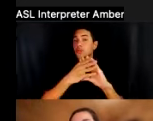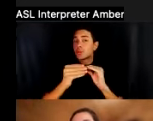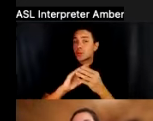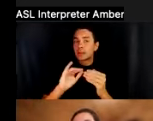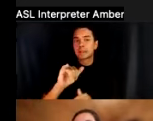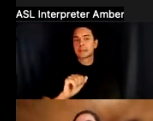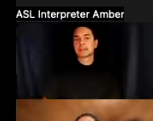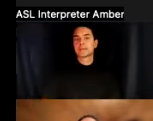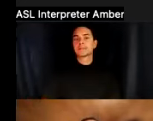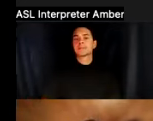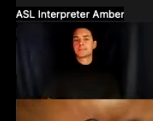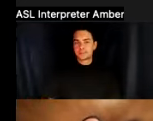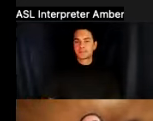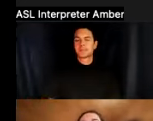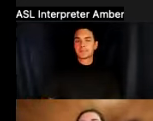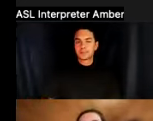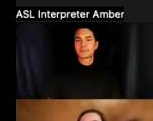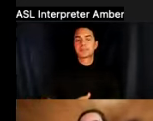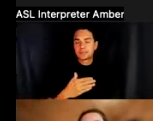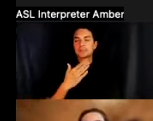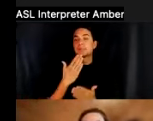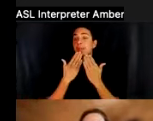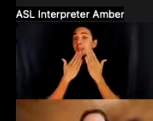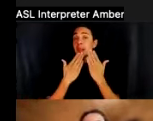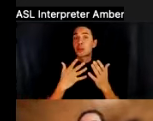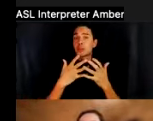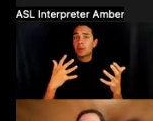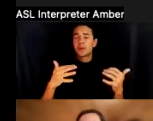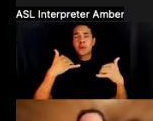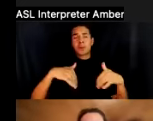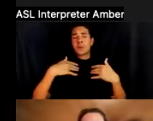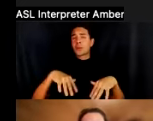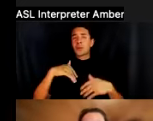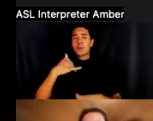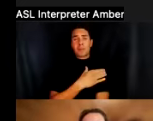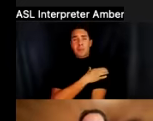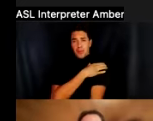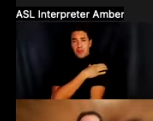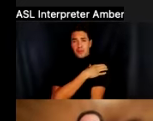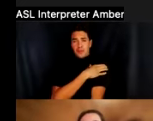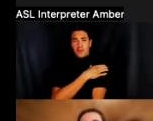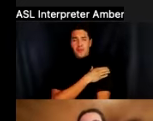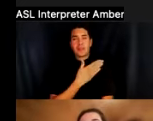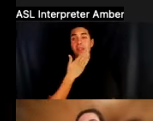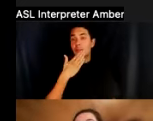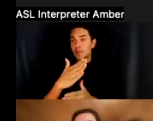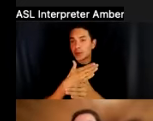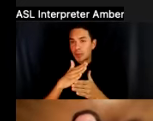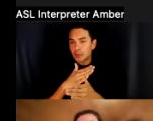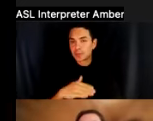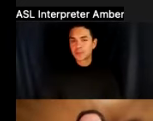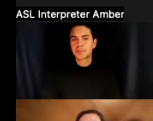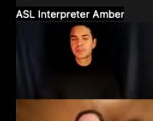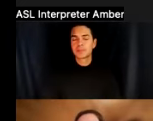their stories. Yeah, thank you so much. That's powerful. I love this. Thank you for sharing. So we know that social